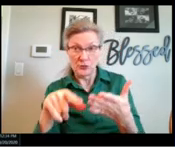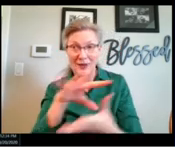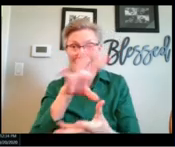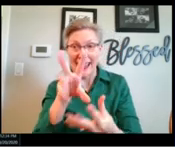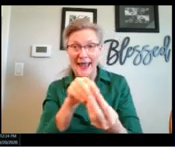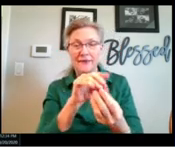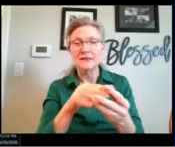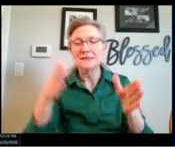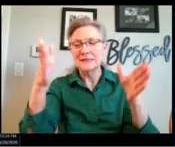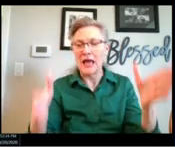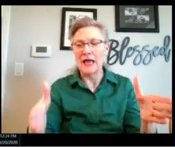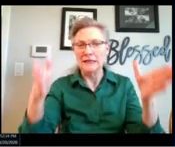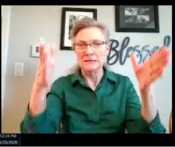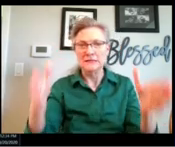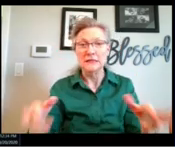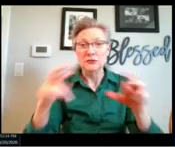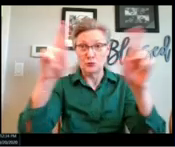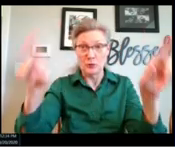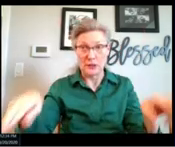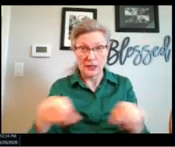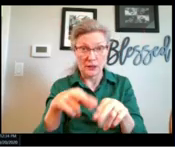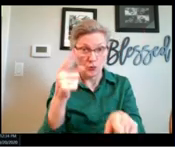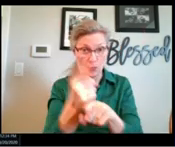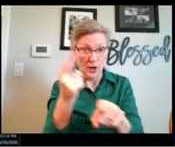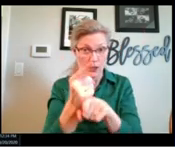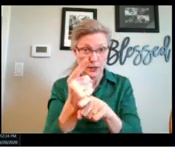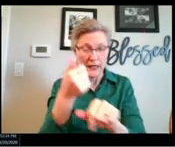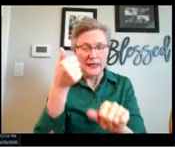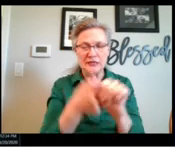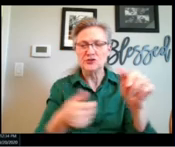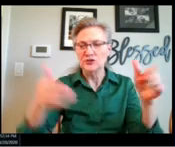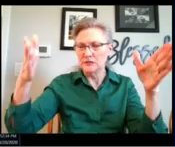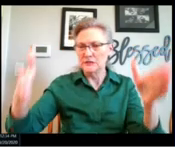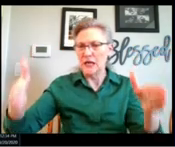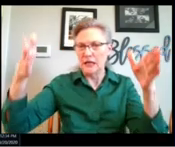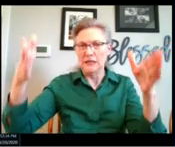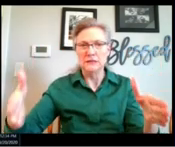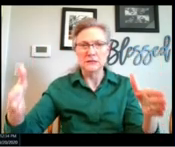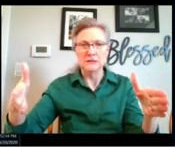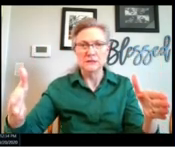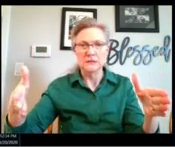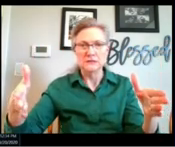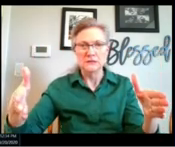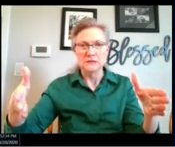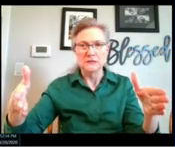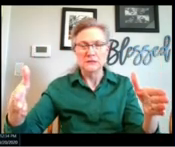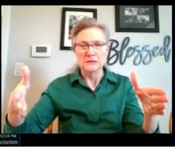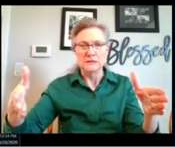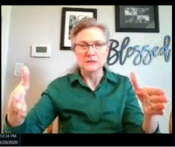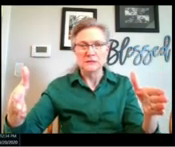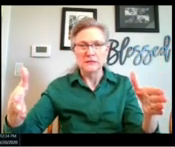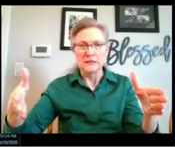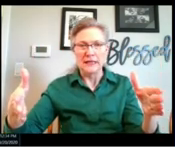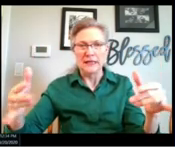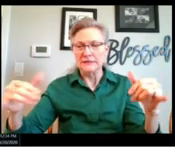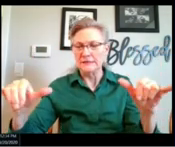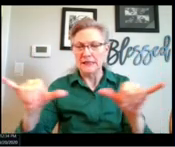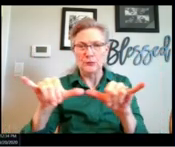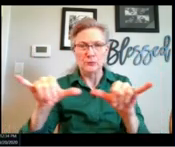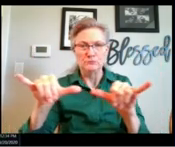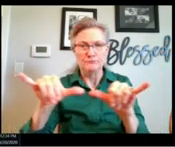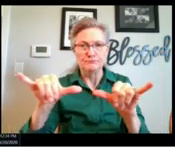have, it's a rectangle, right? So each of our parallel sides is congruent, right? That means it has the